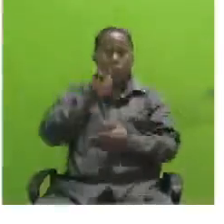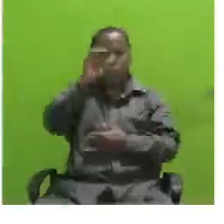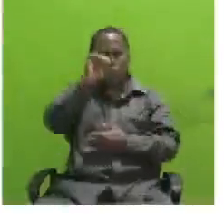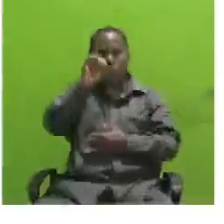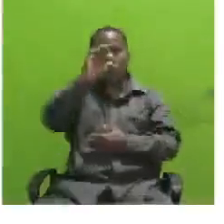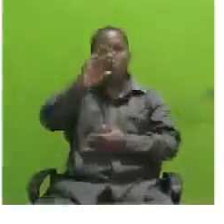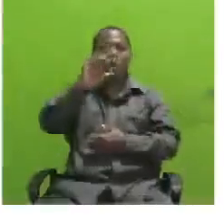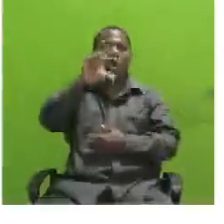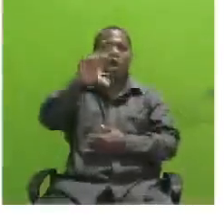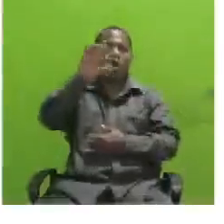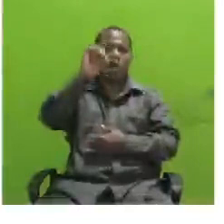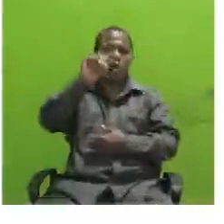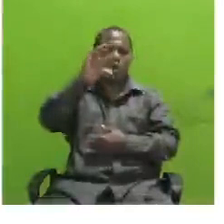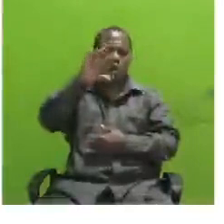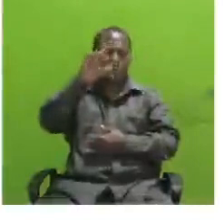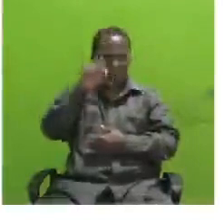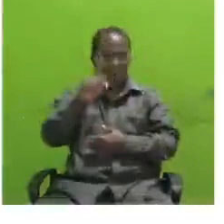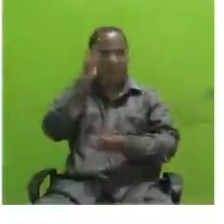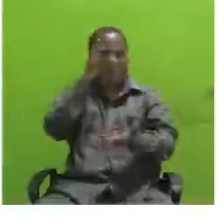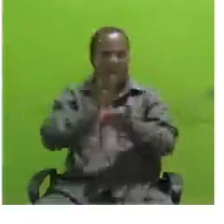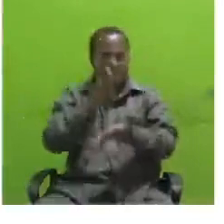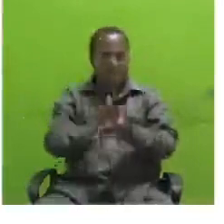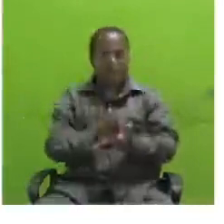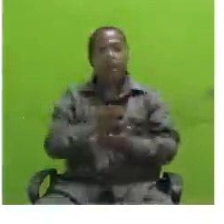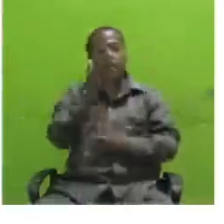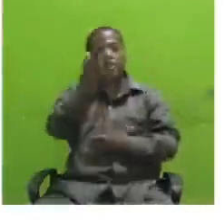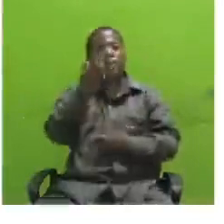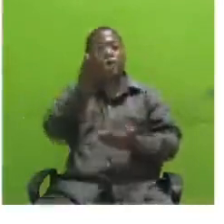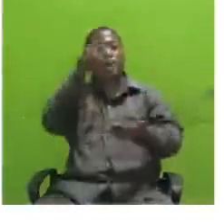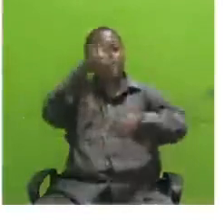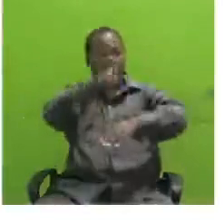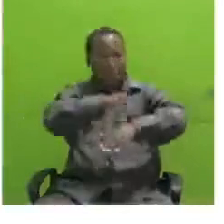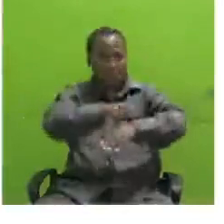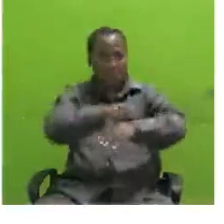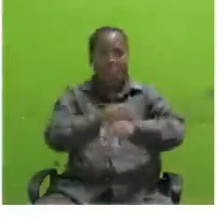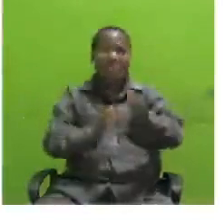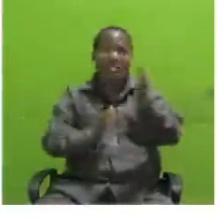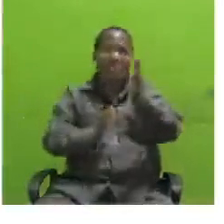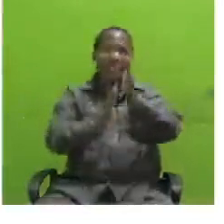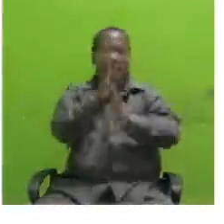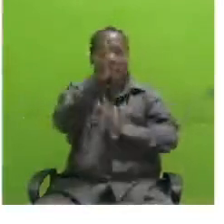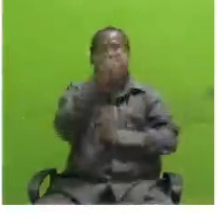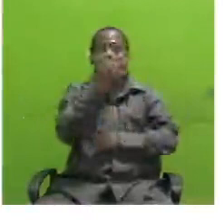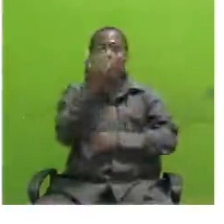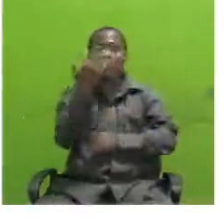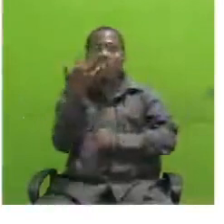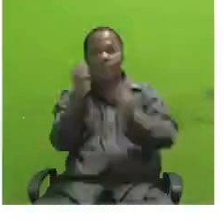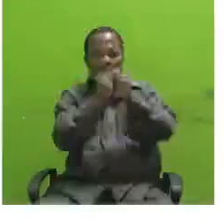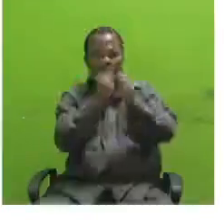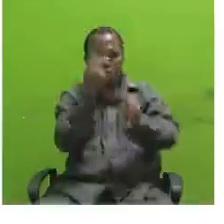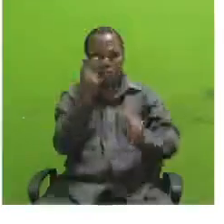you say o'clock, make sure that your minute hand is direct to number